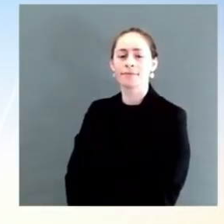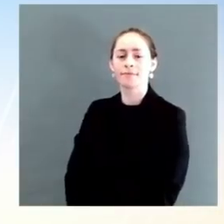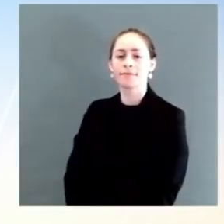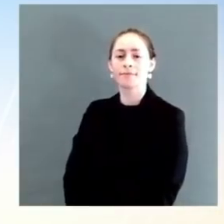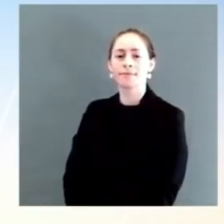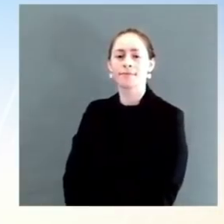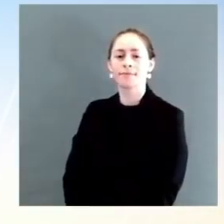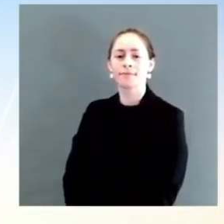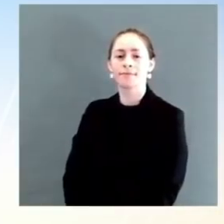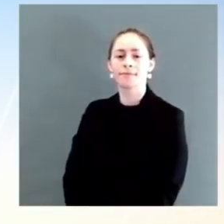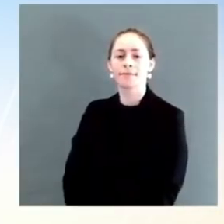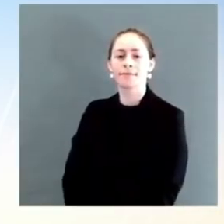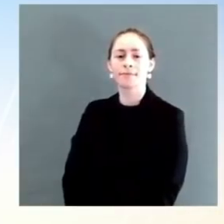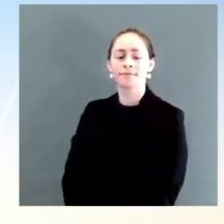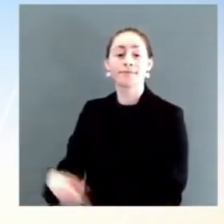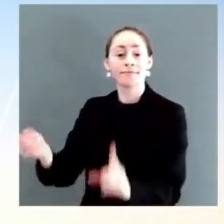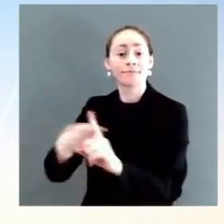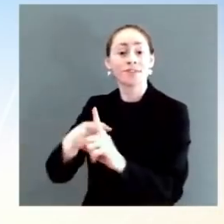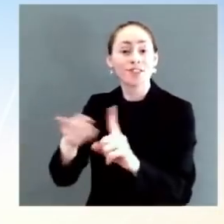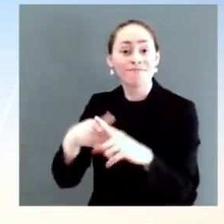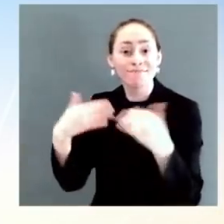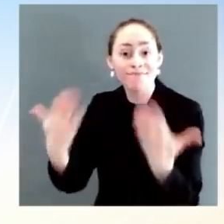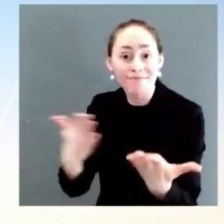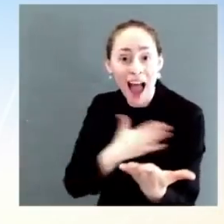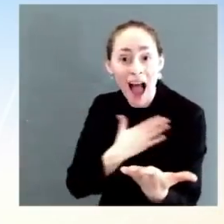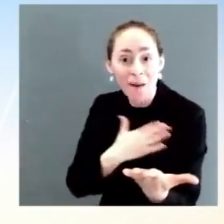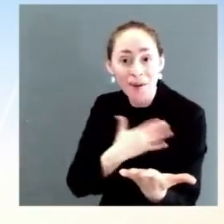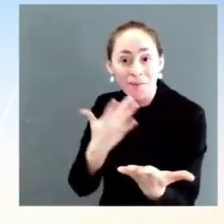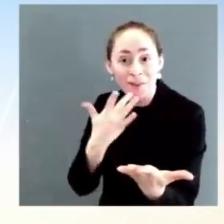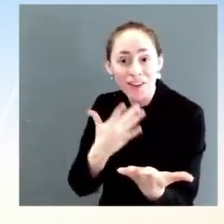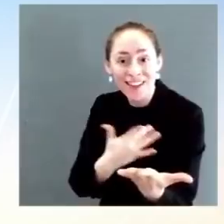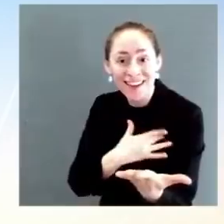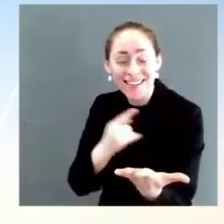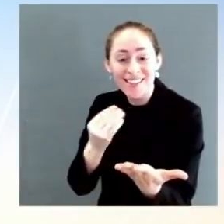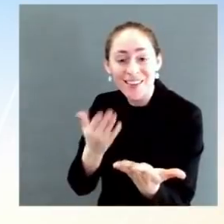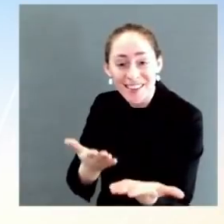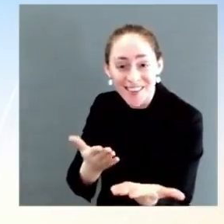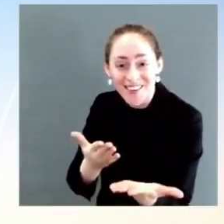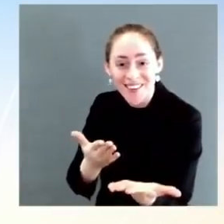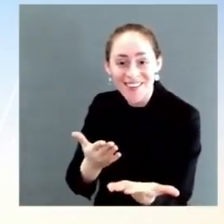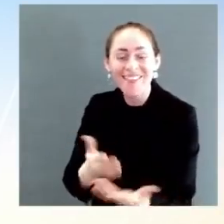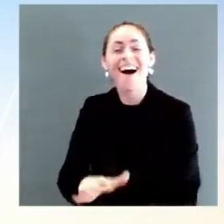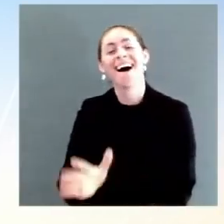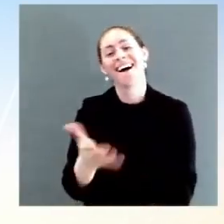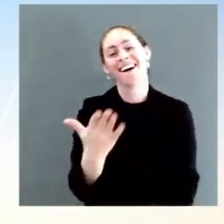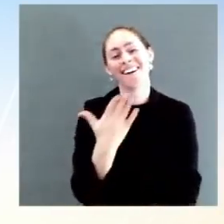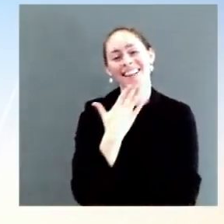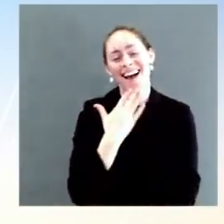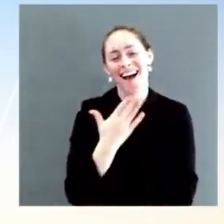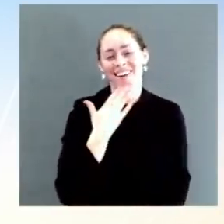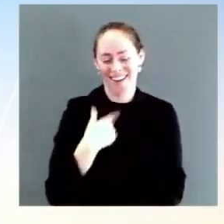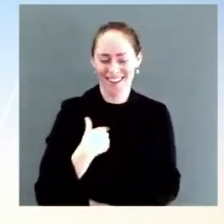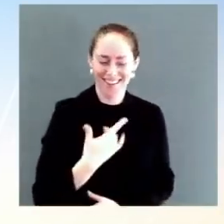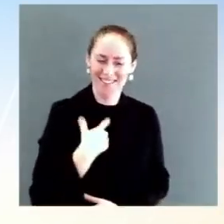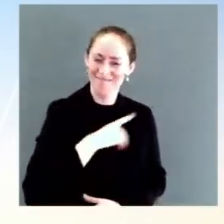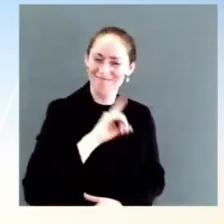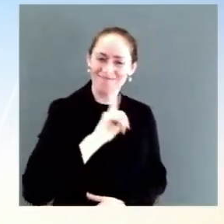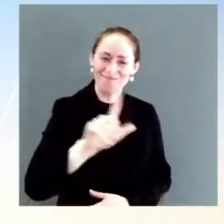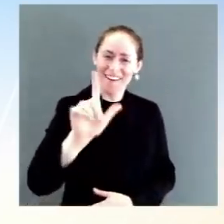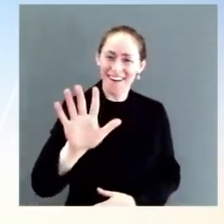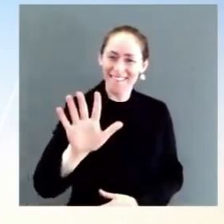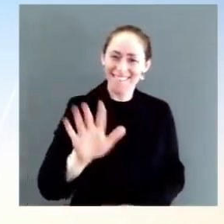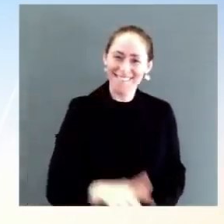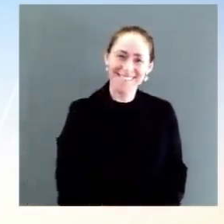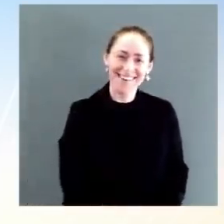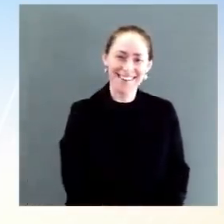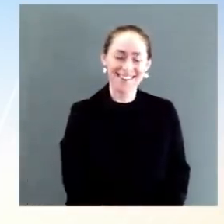all know, so I appreciate it. On the topic of COVID, can you tell us when the last time the president was tested for the virus, and if there have been